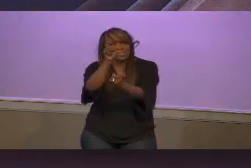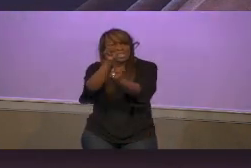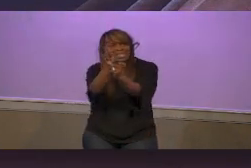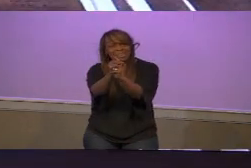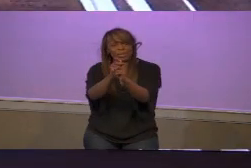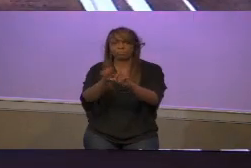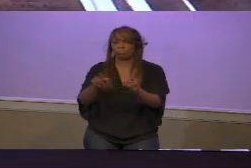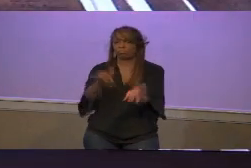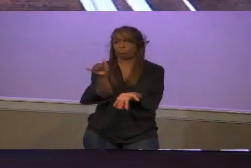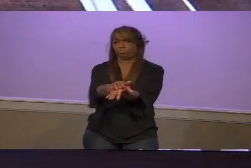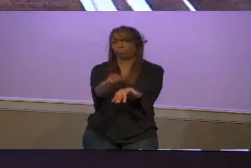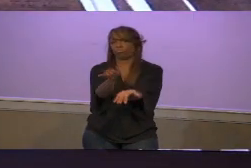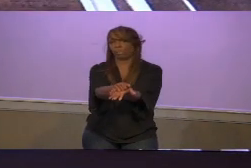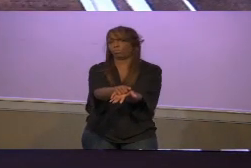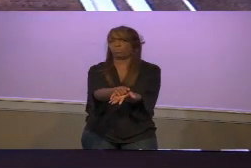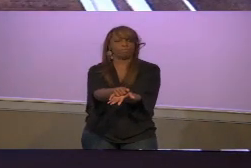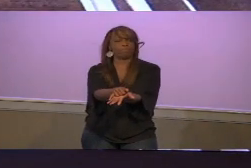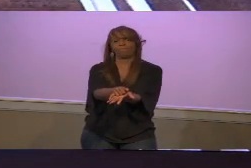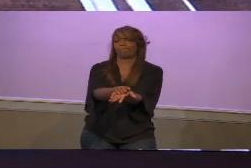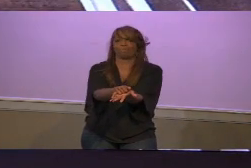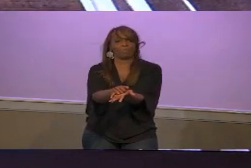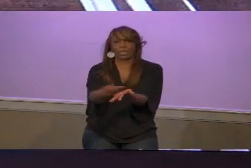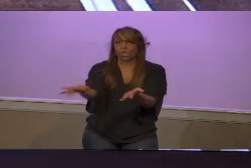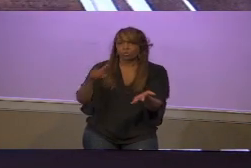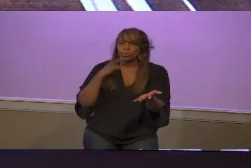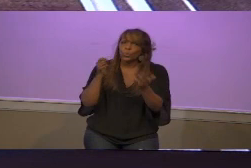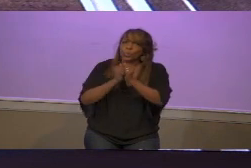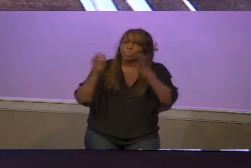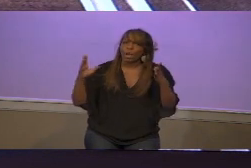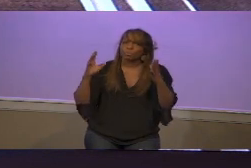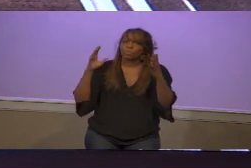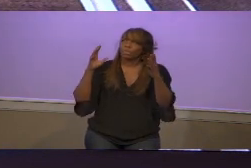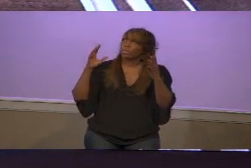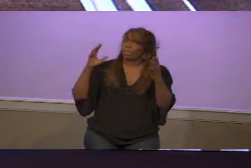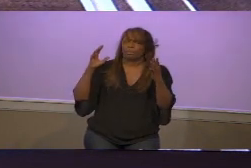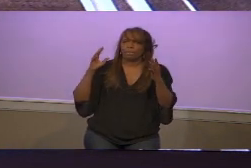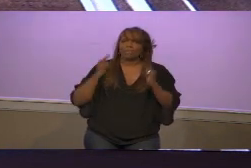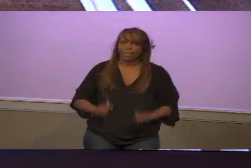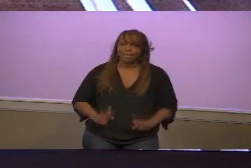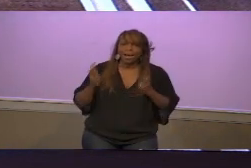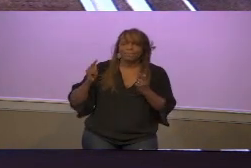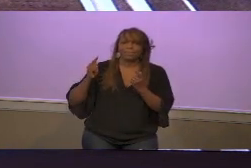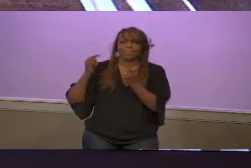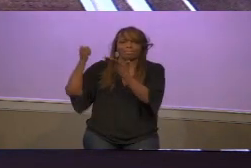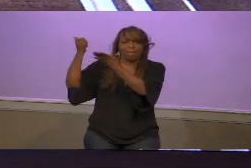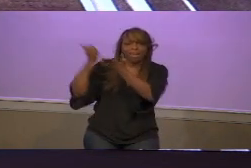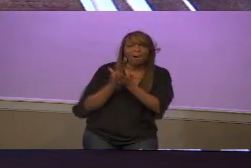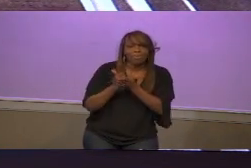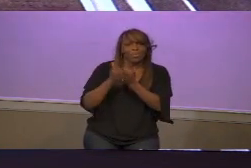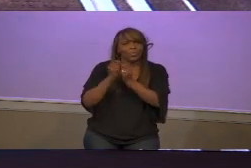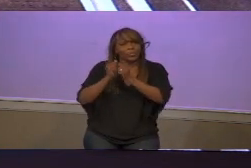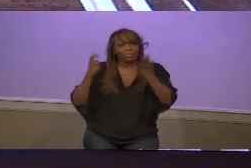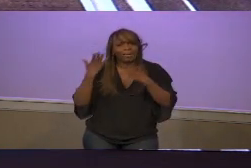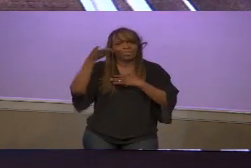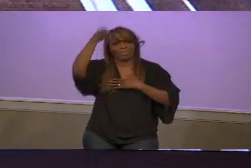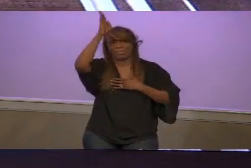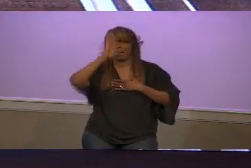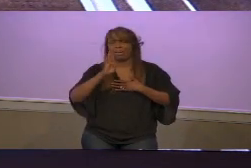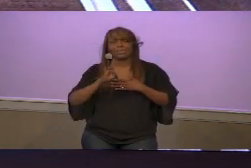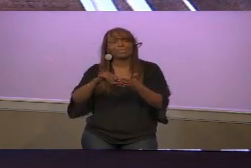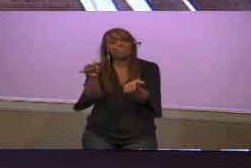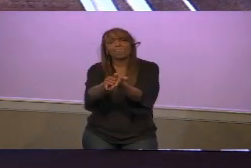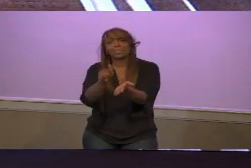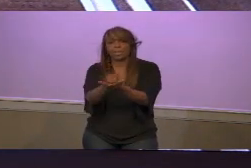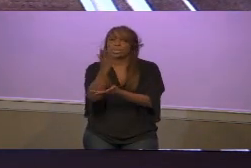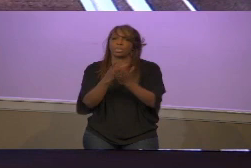would be impossible to even imagine life without the help of God. See, some